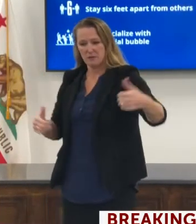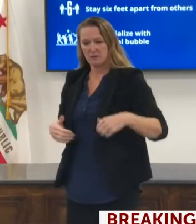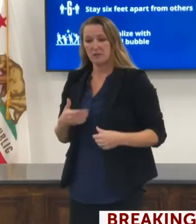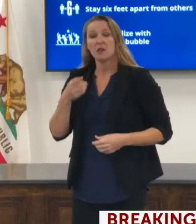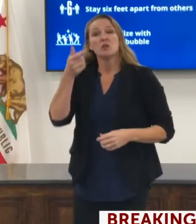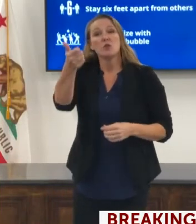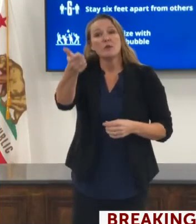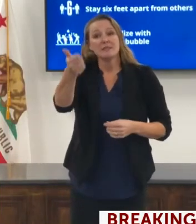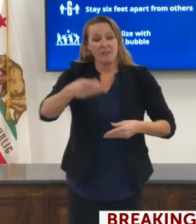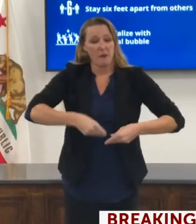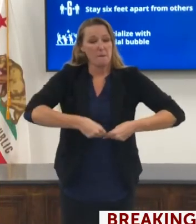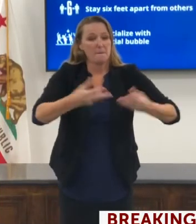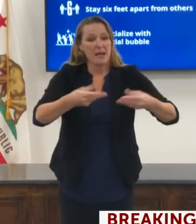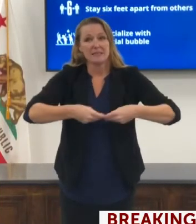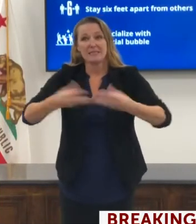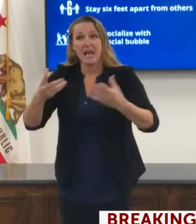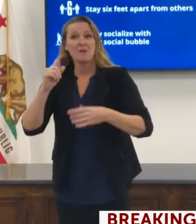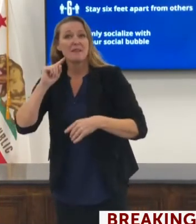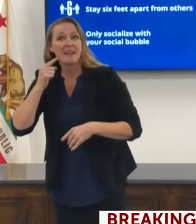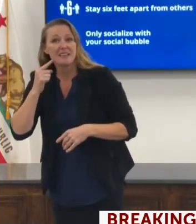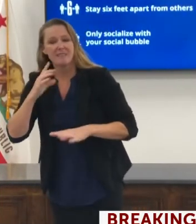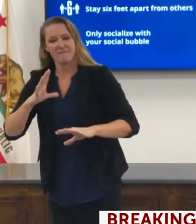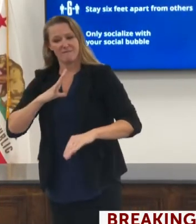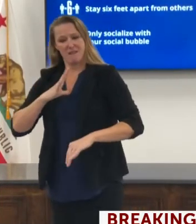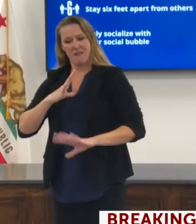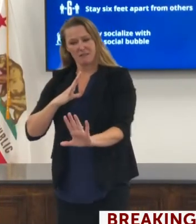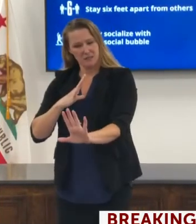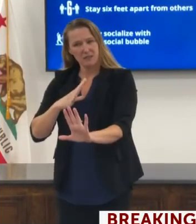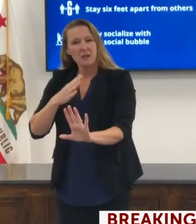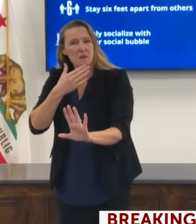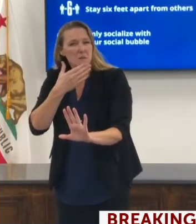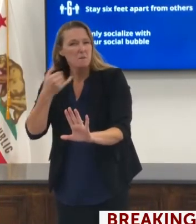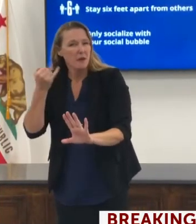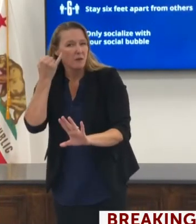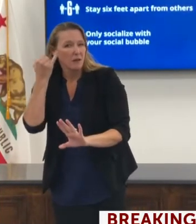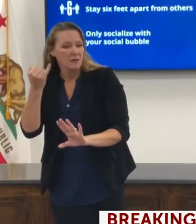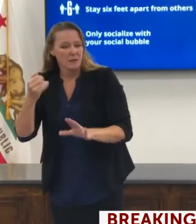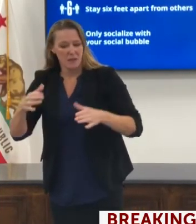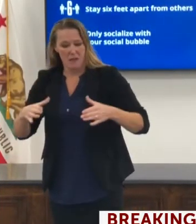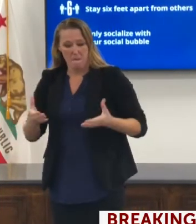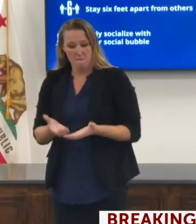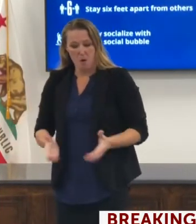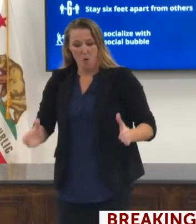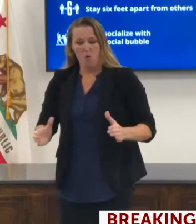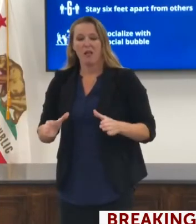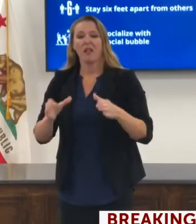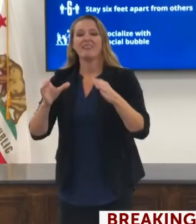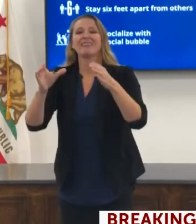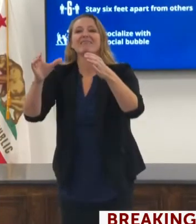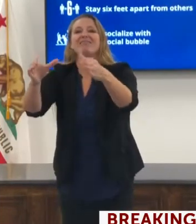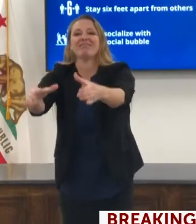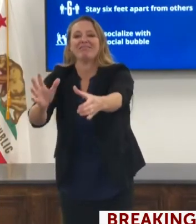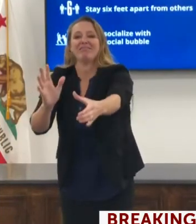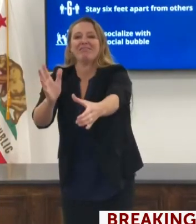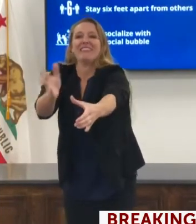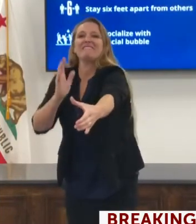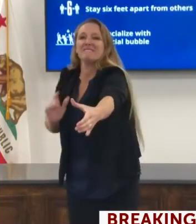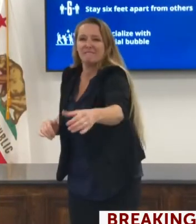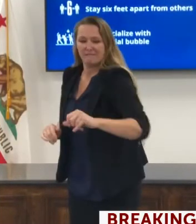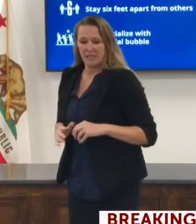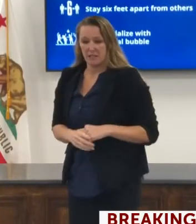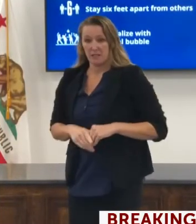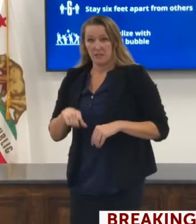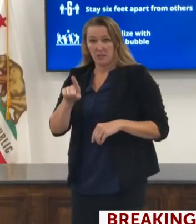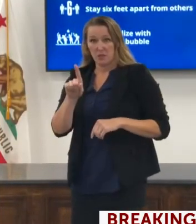in safer ways by maybe just leaving the treats out on your doorstep, or if you do hand